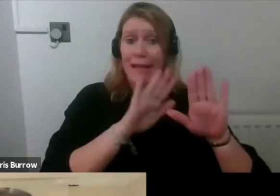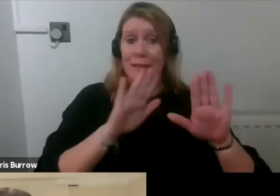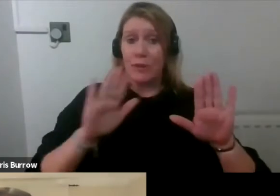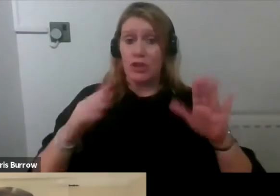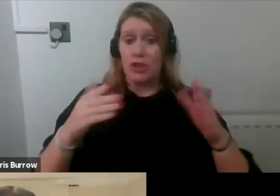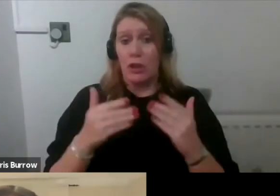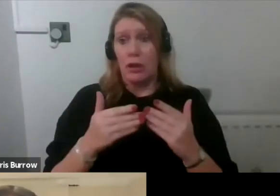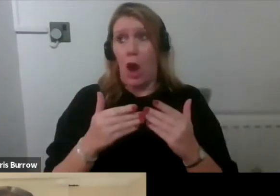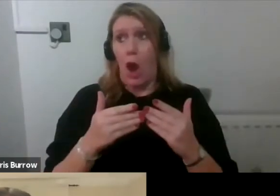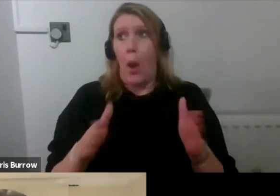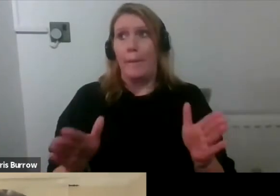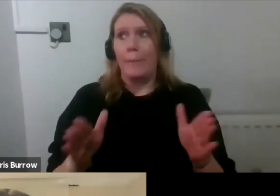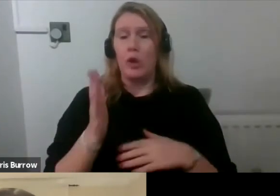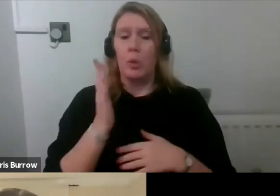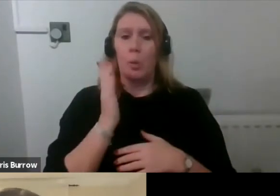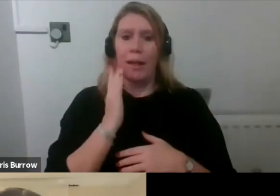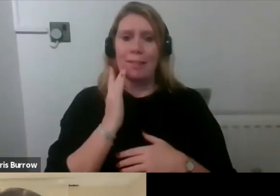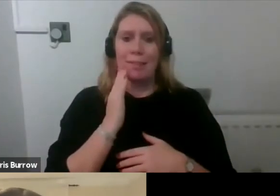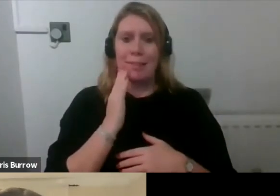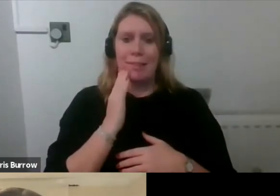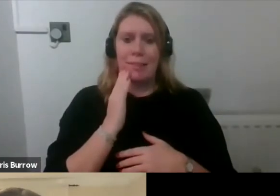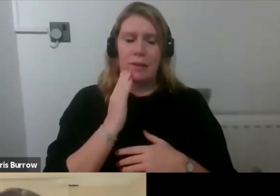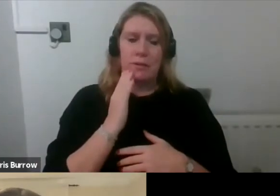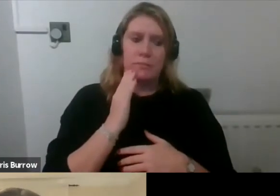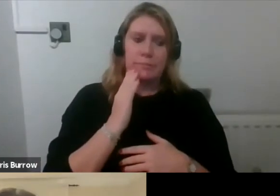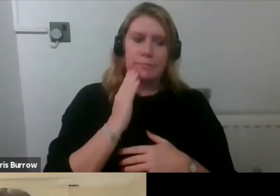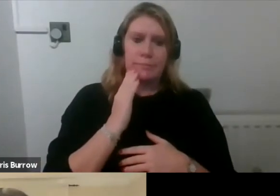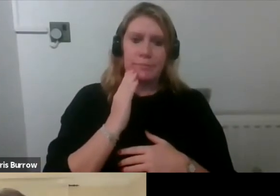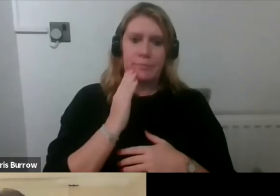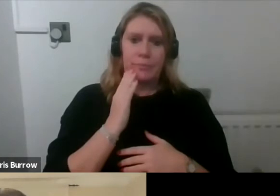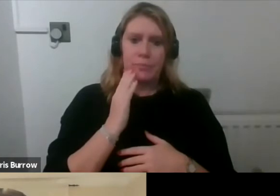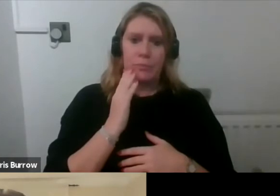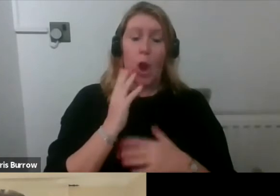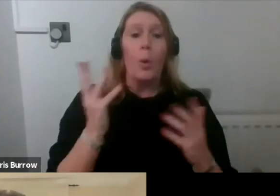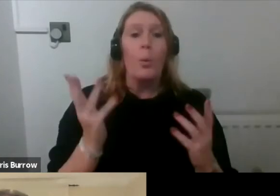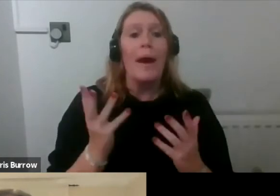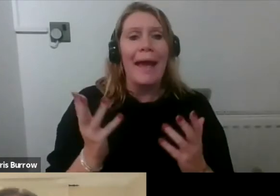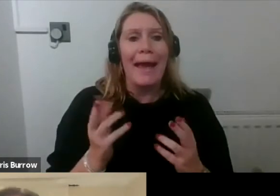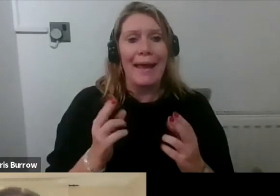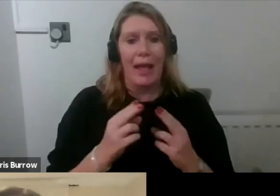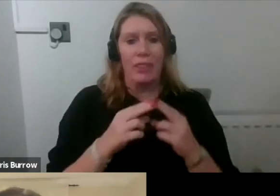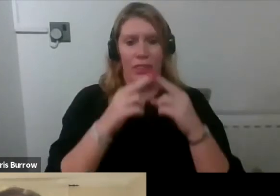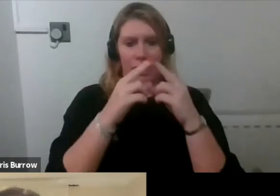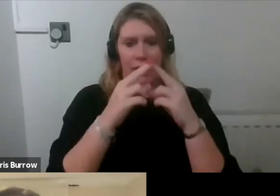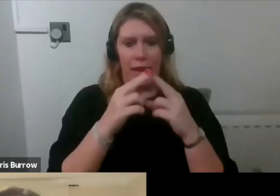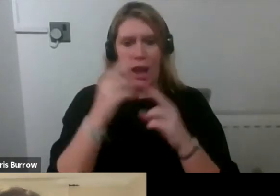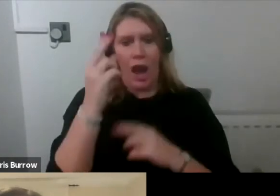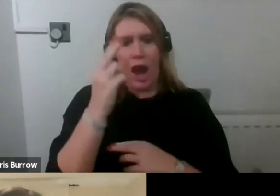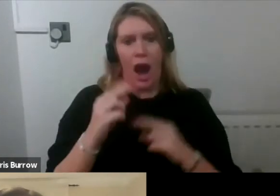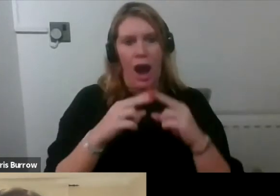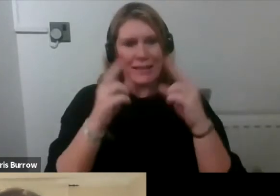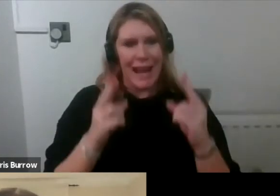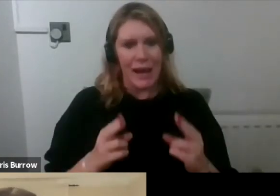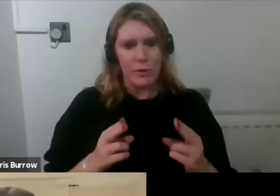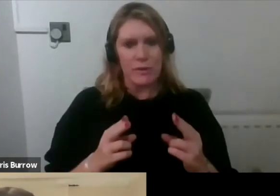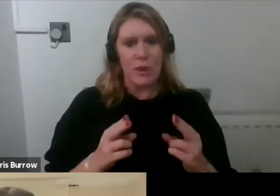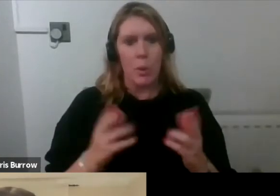I say opened, I suppose is the right word for it, at a gallery called the Art House, which is a contemporary art gallery in